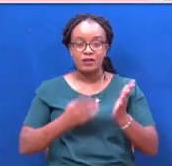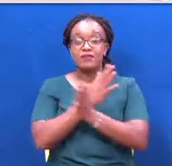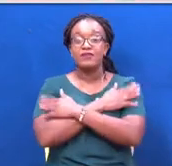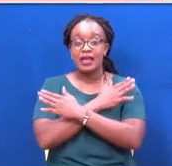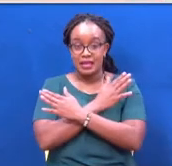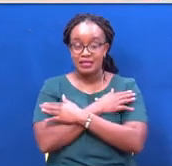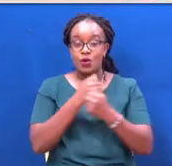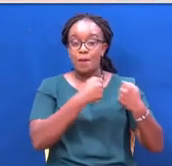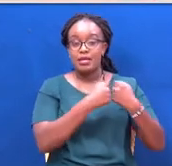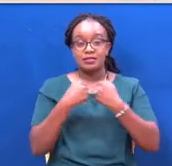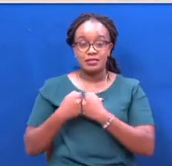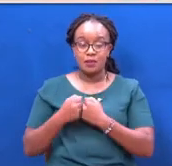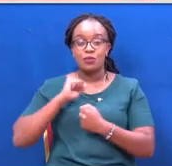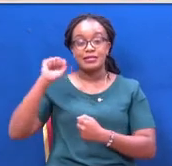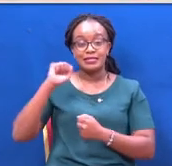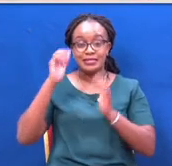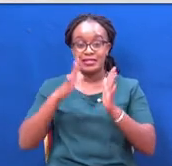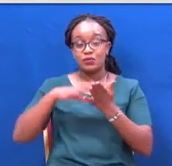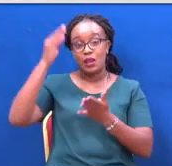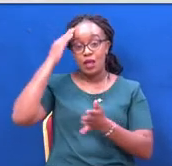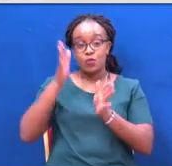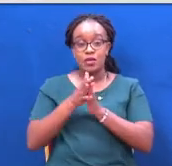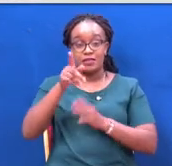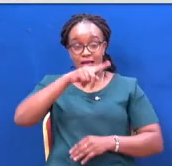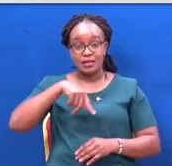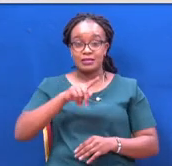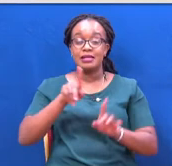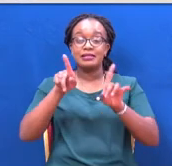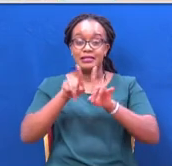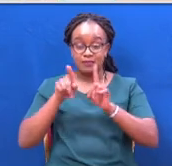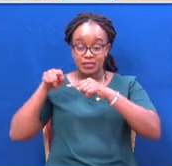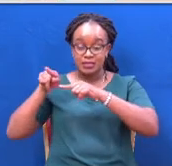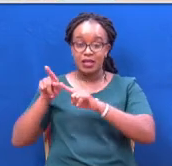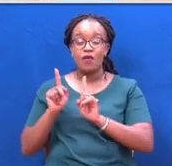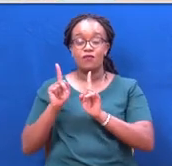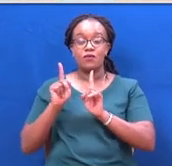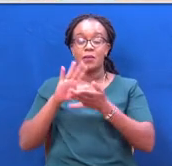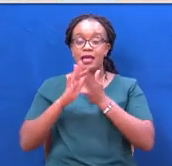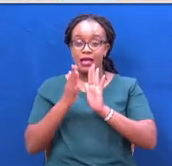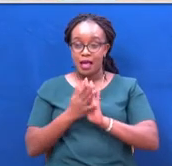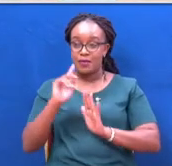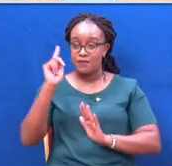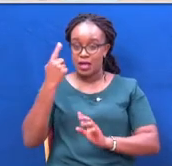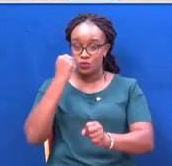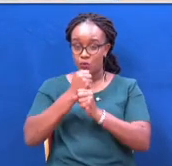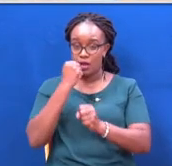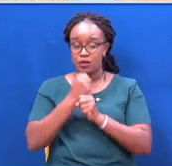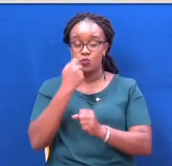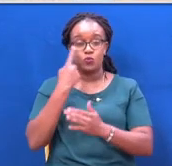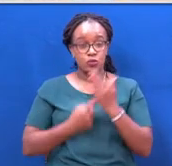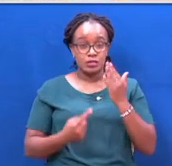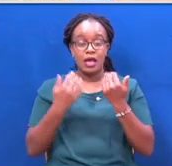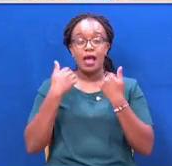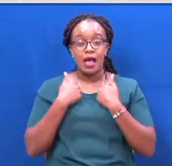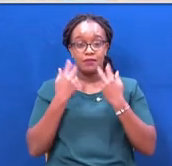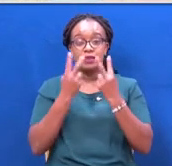from us. Lady Justice Koome's entry is, however, full. Her first task will be appointing the panel of Court